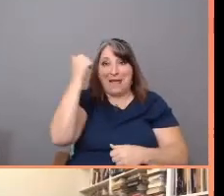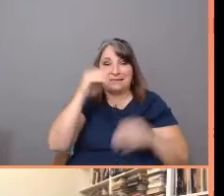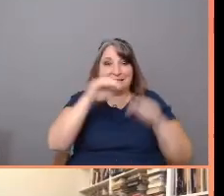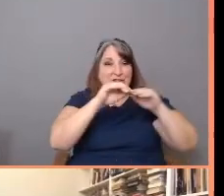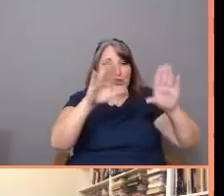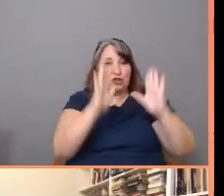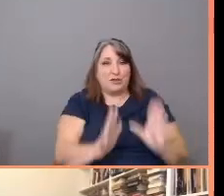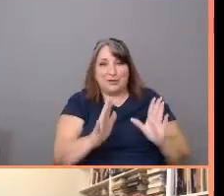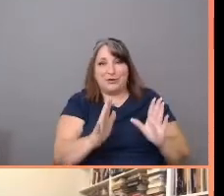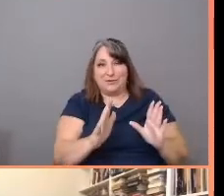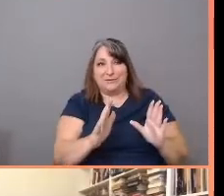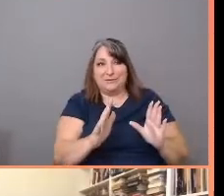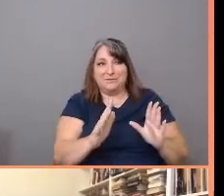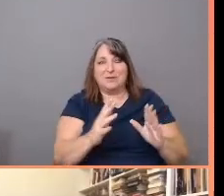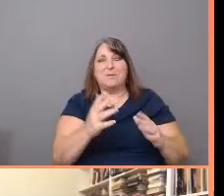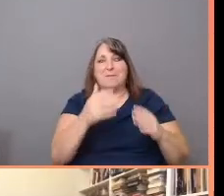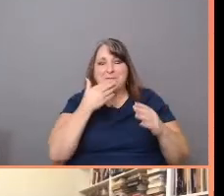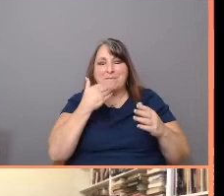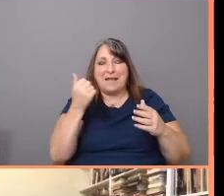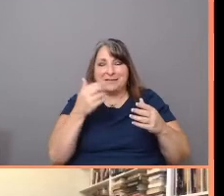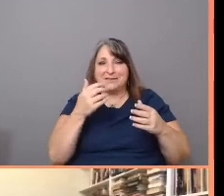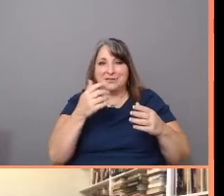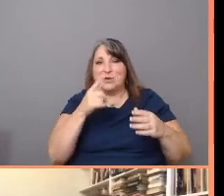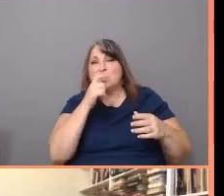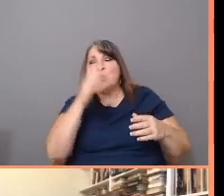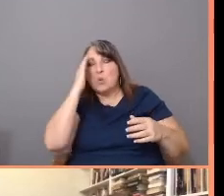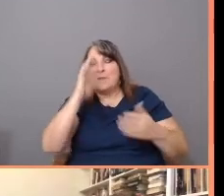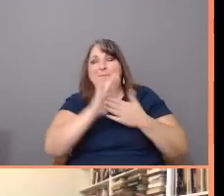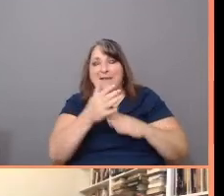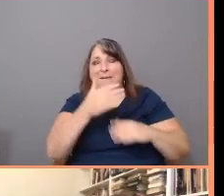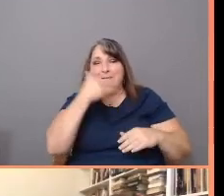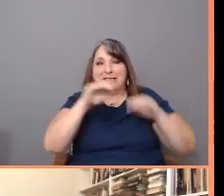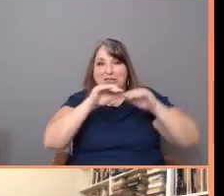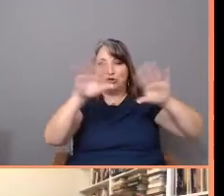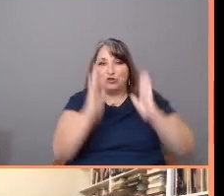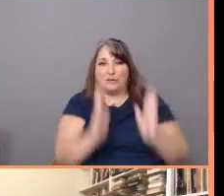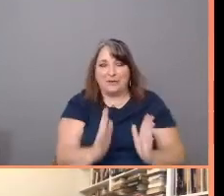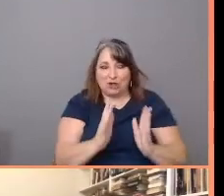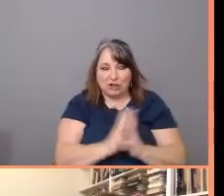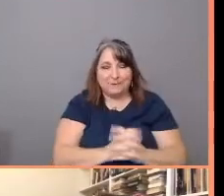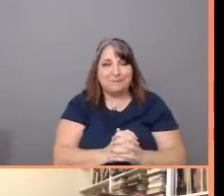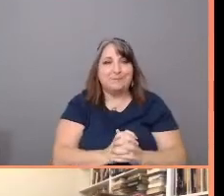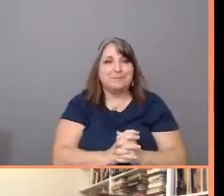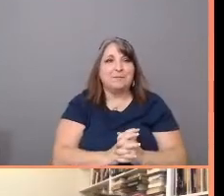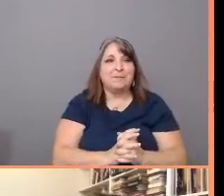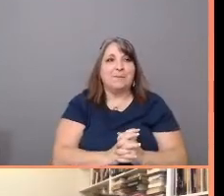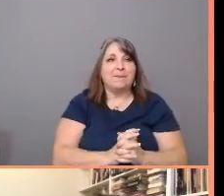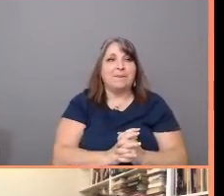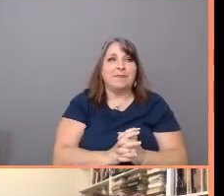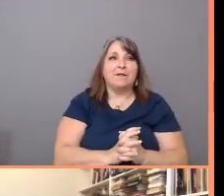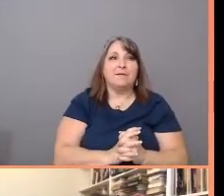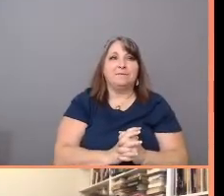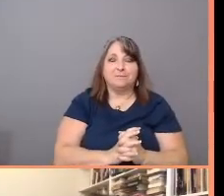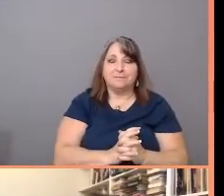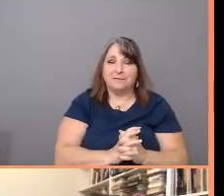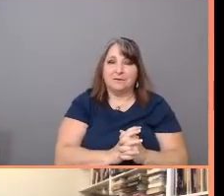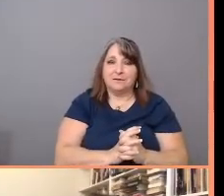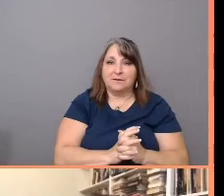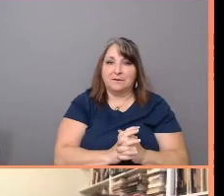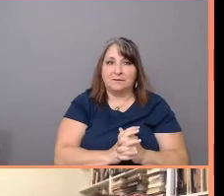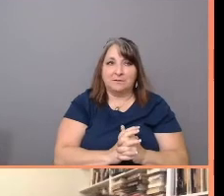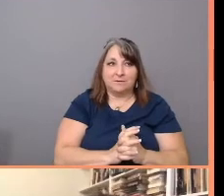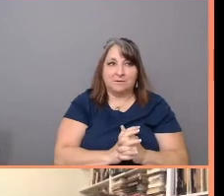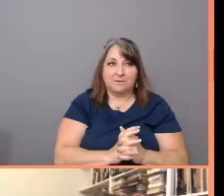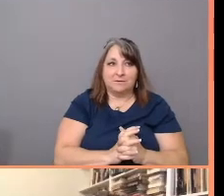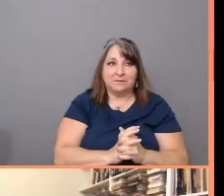film. One thing I'll say about media is I have another example similar to Sarah's, where we